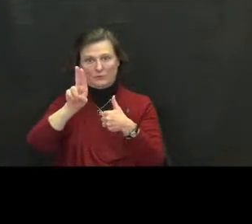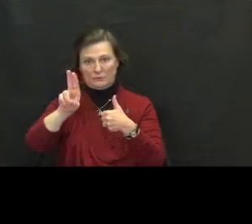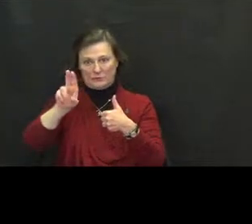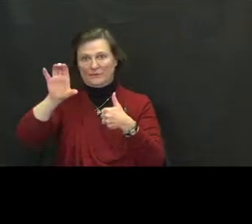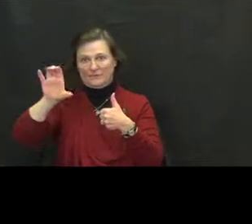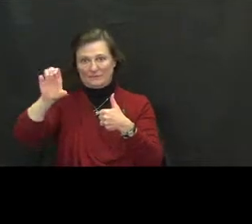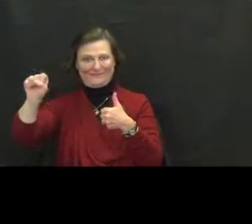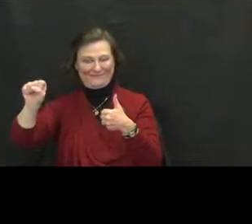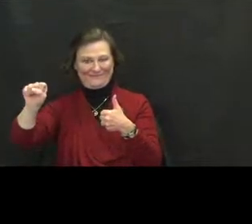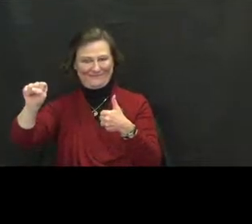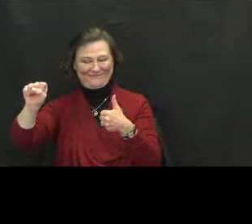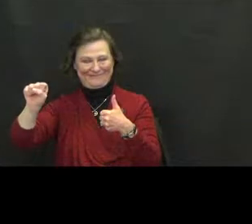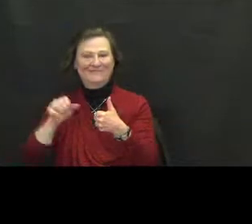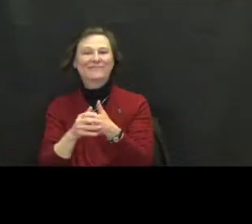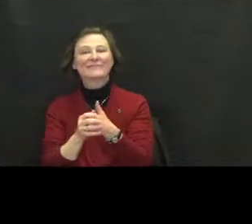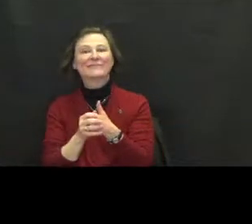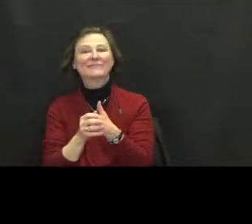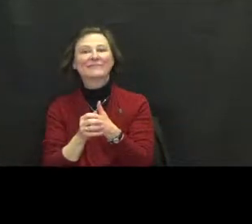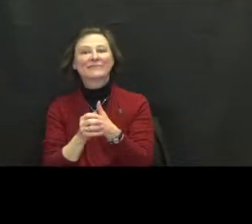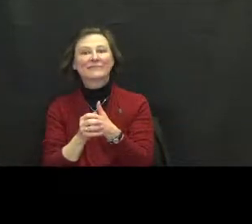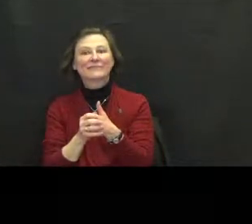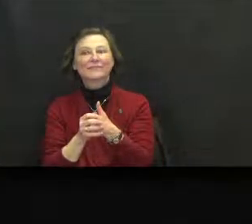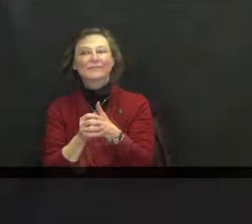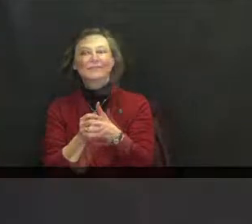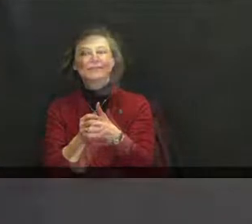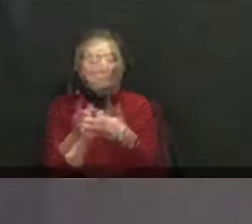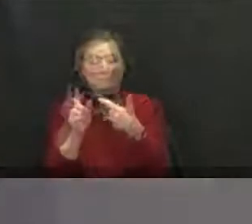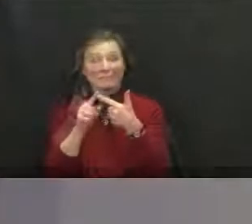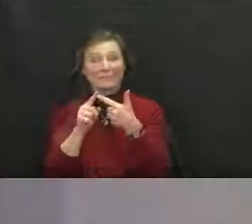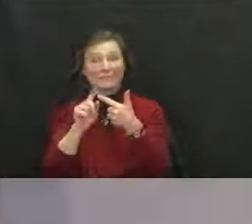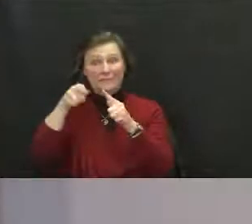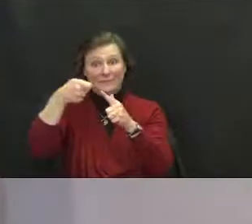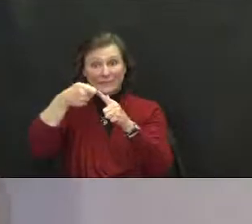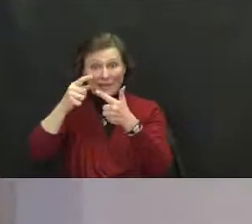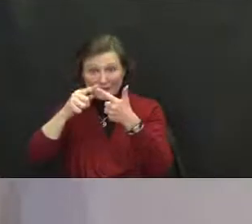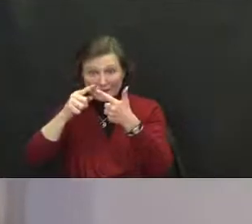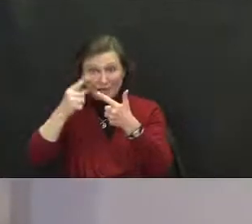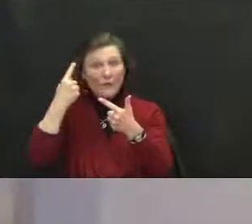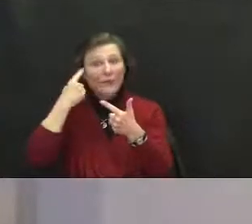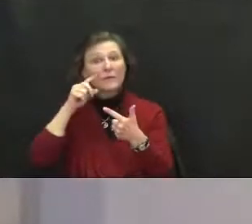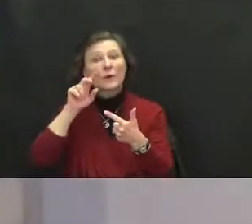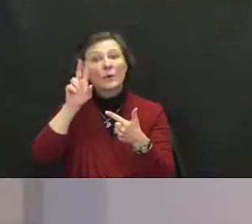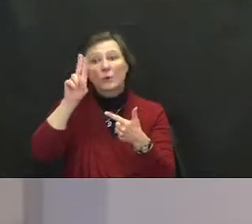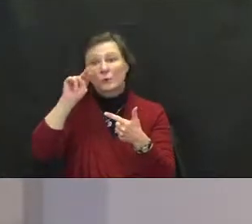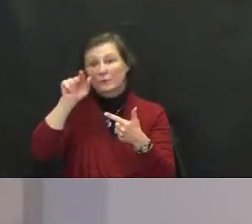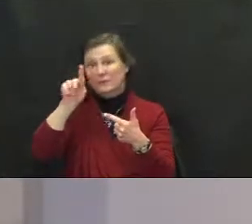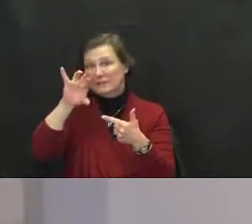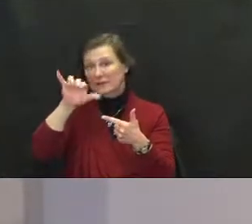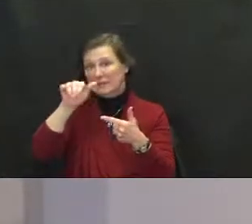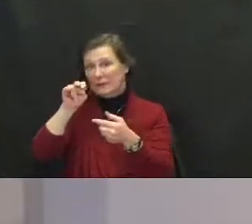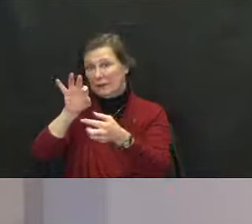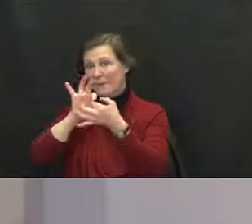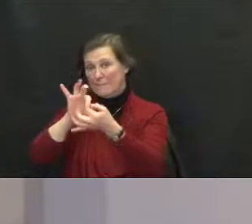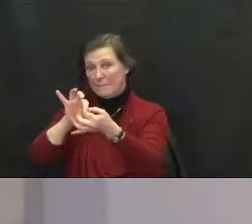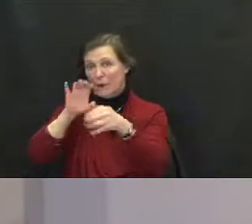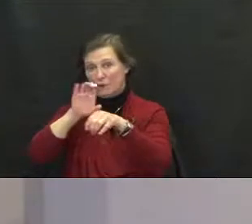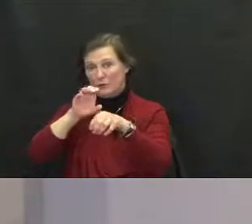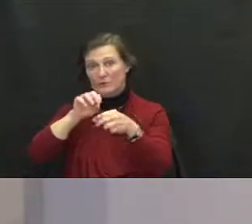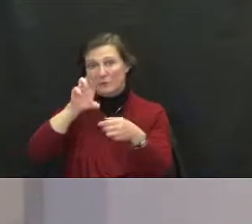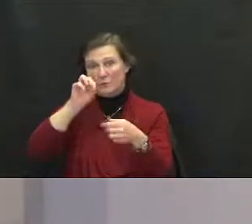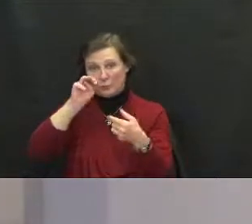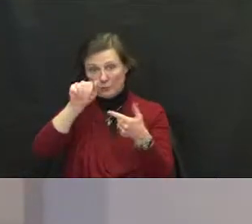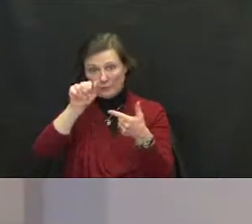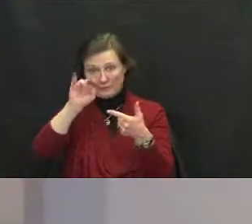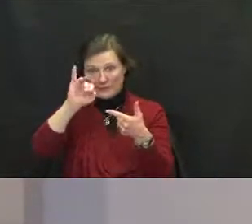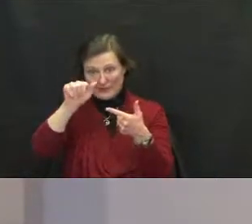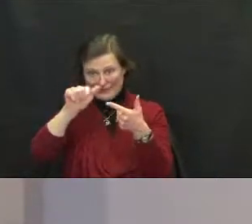Universalist Congregation of Salem. We light our second chalice for our Unitarian partner church in Ciumanfalva, Transylvania,